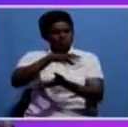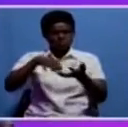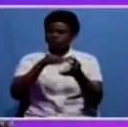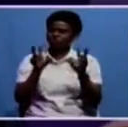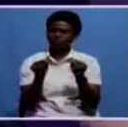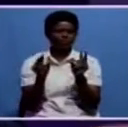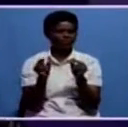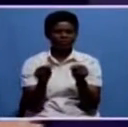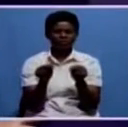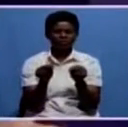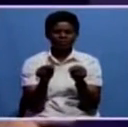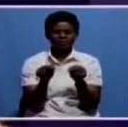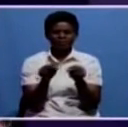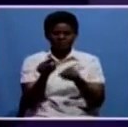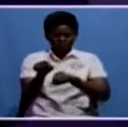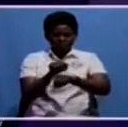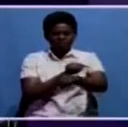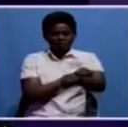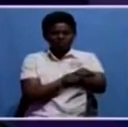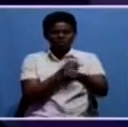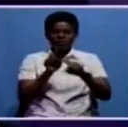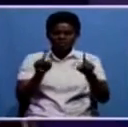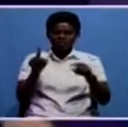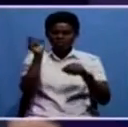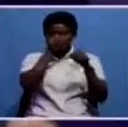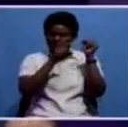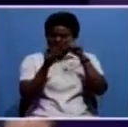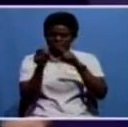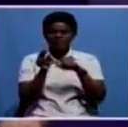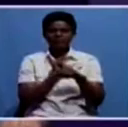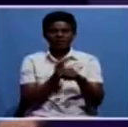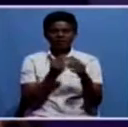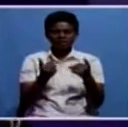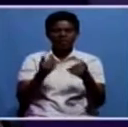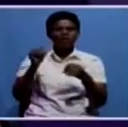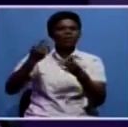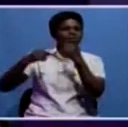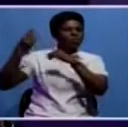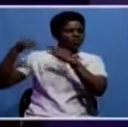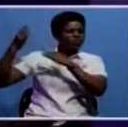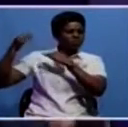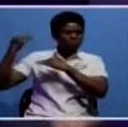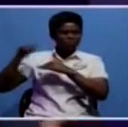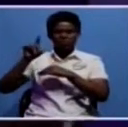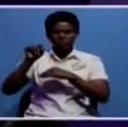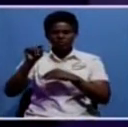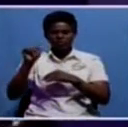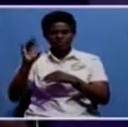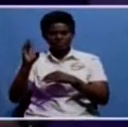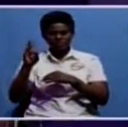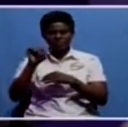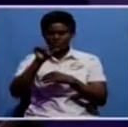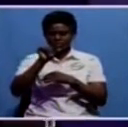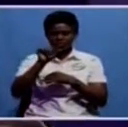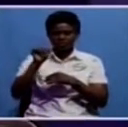It's taken you too long, because I want to say that, isn't it disappointing that we're back to 2017, 2018, where the report was out,